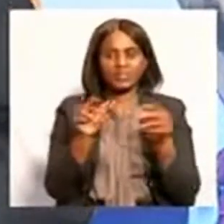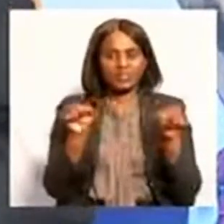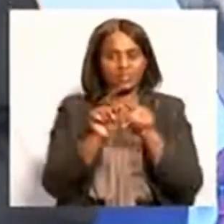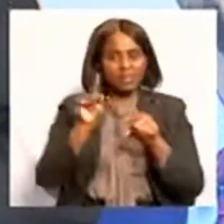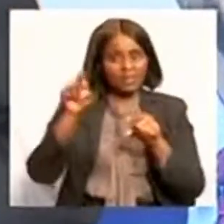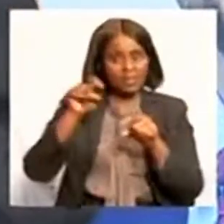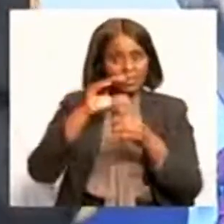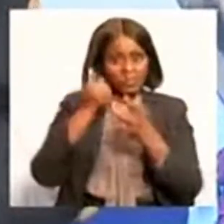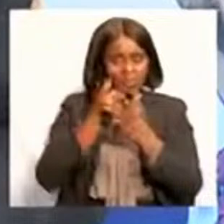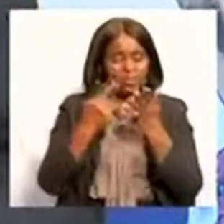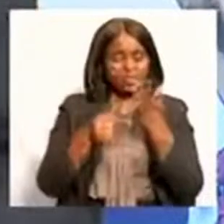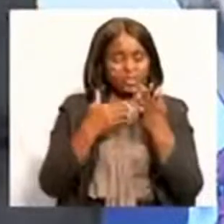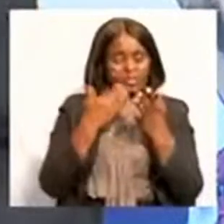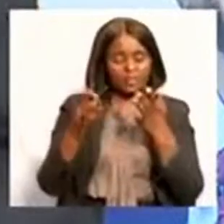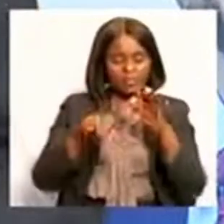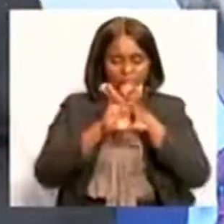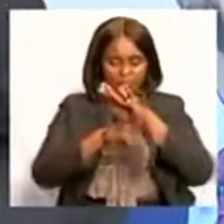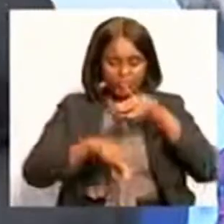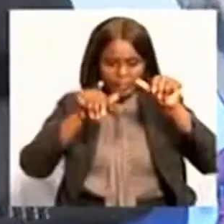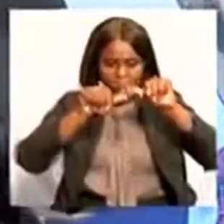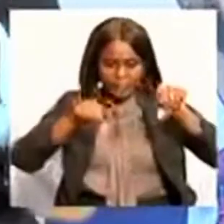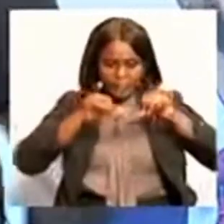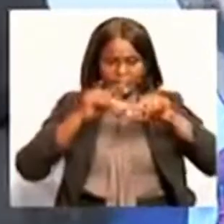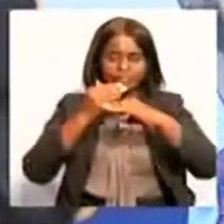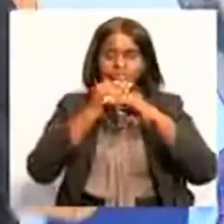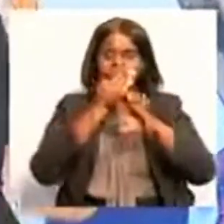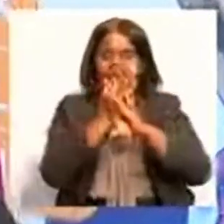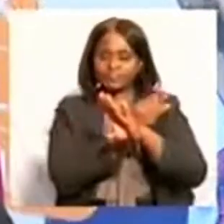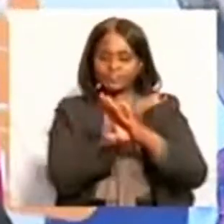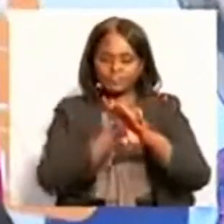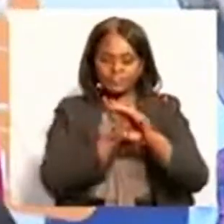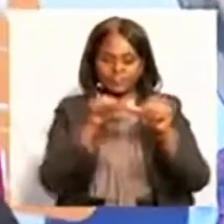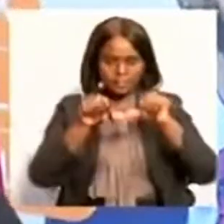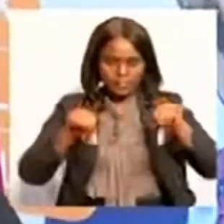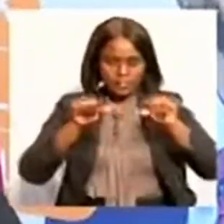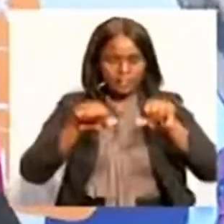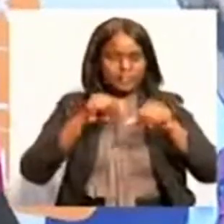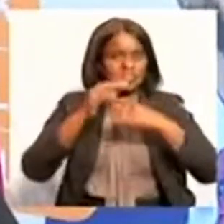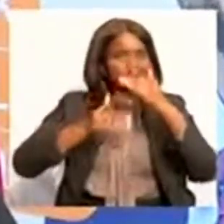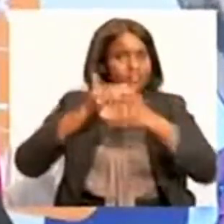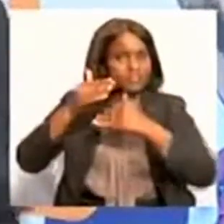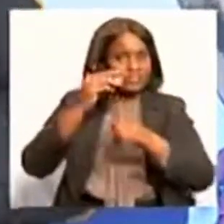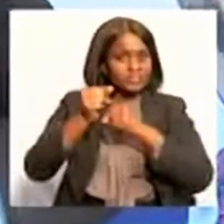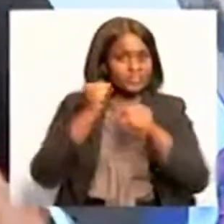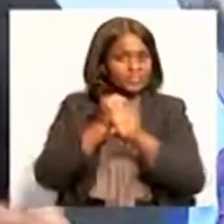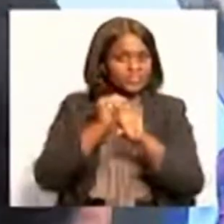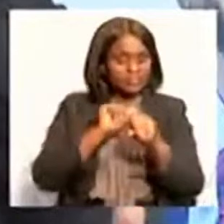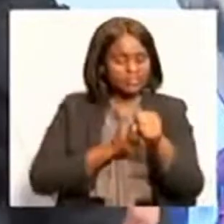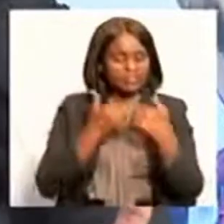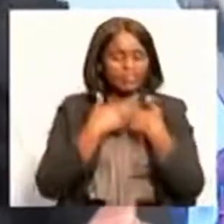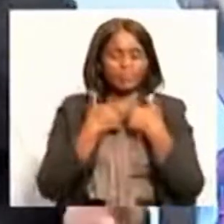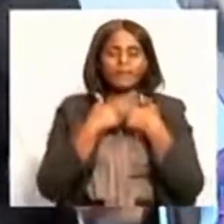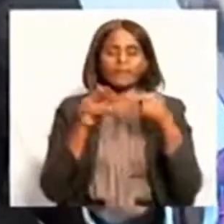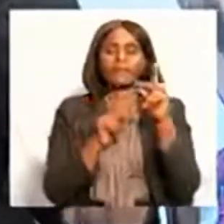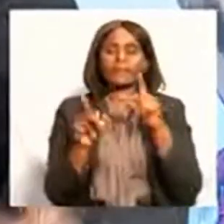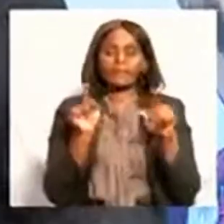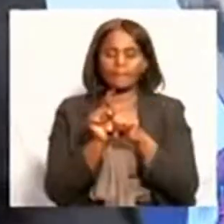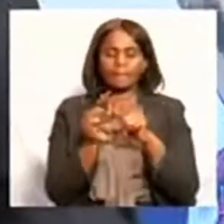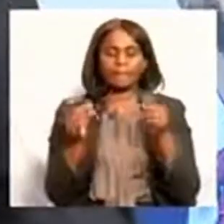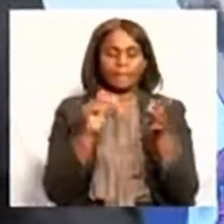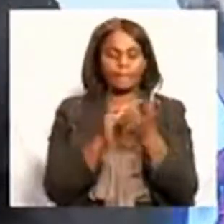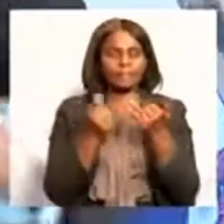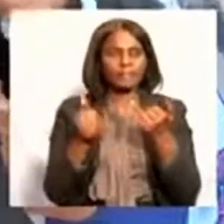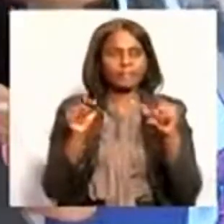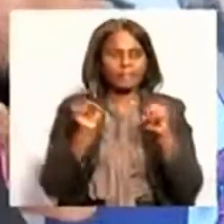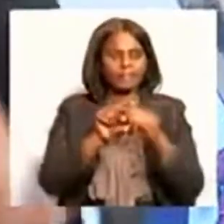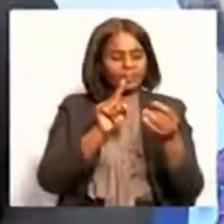requirement under audit standard that before we start the audit of the following year, we reach out to our clients and stock